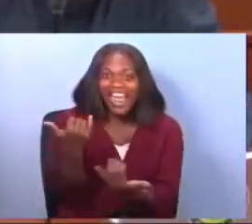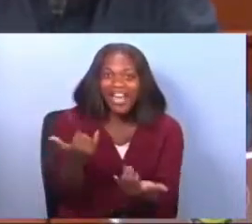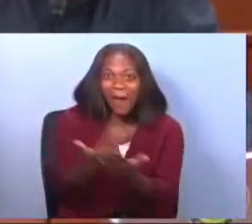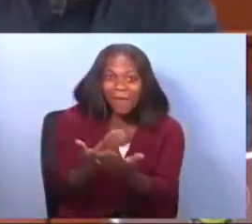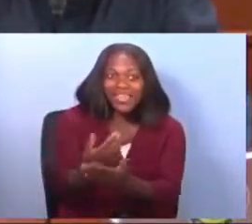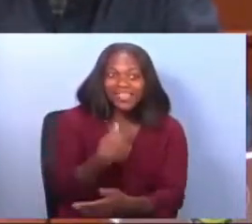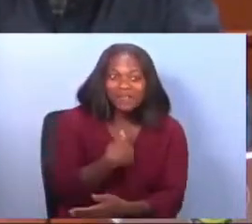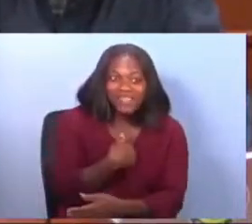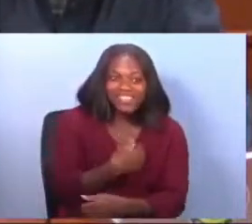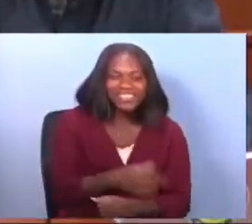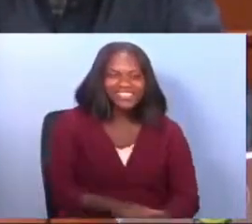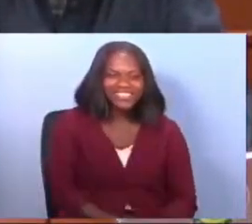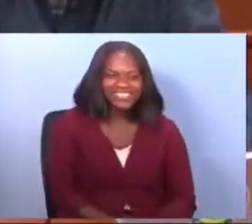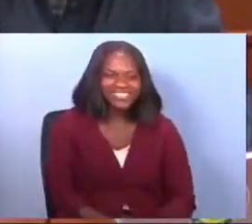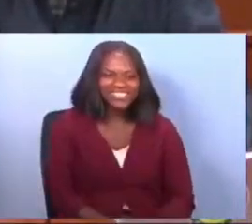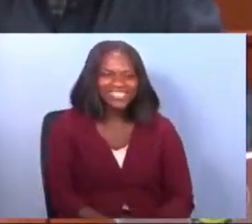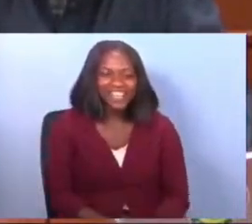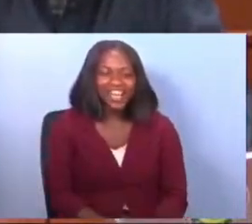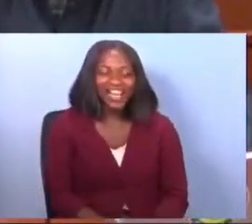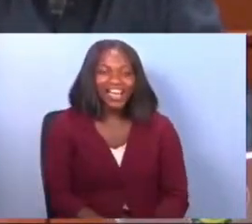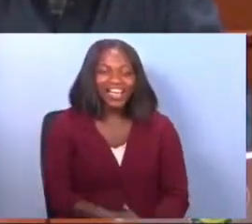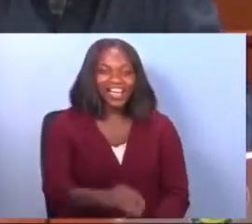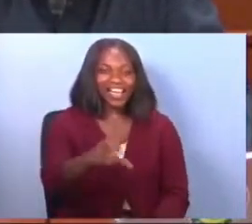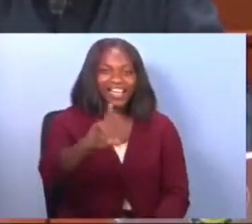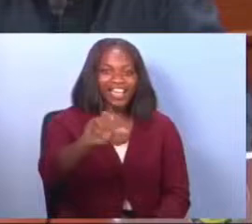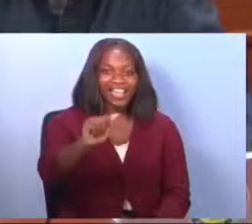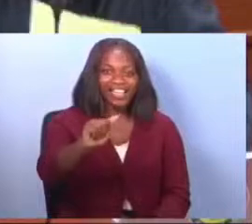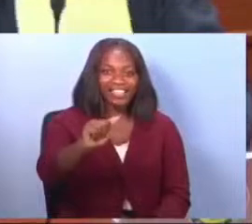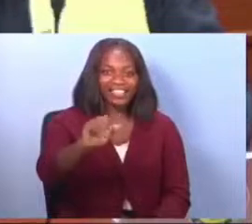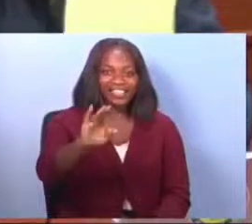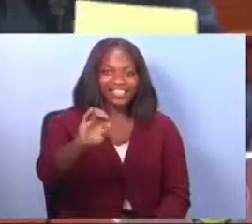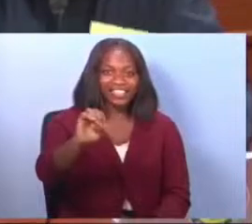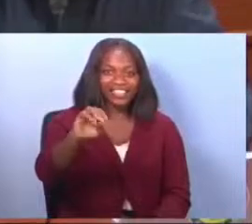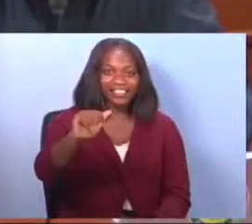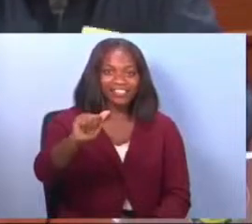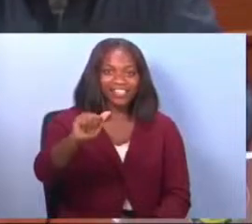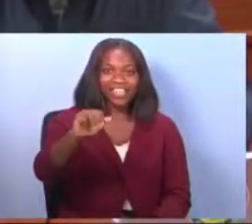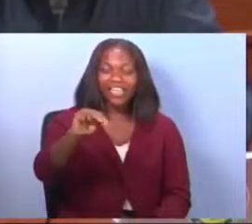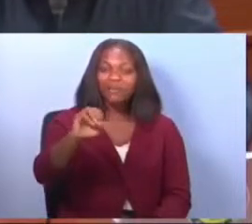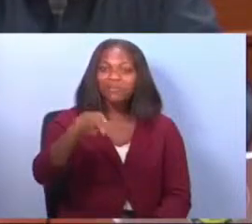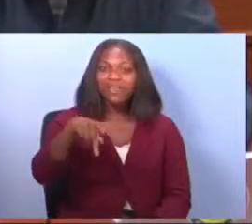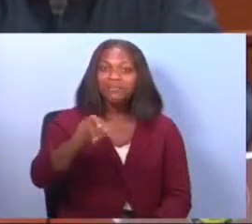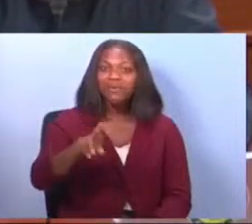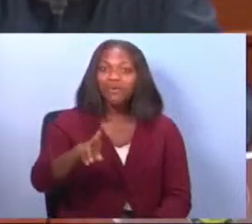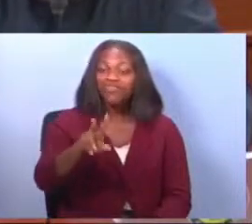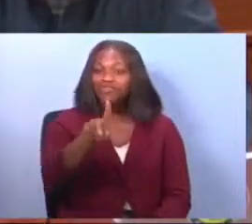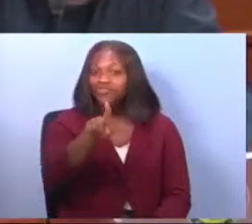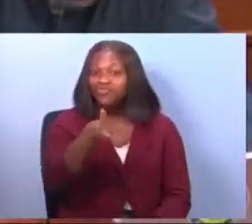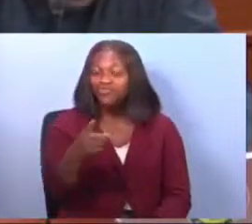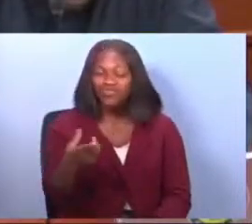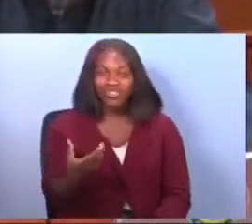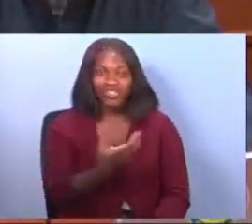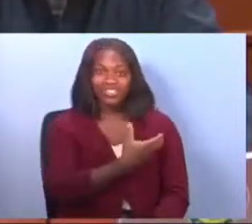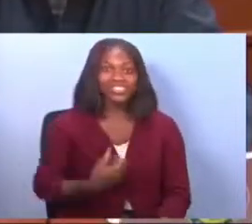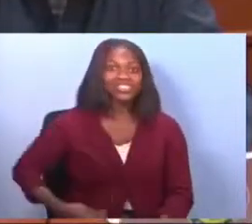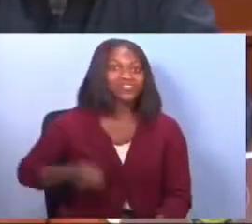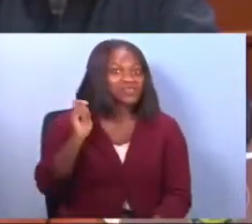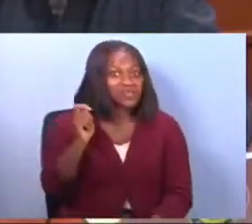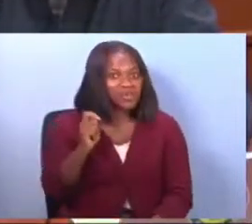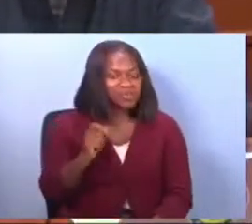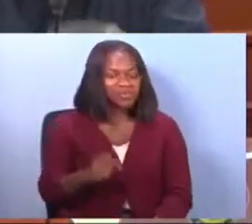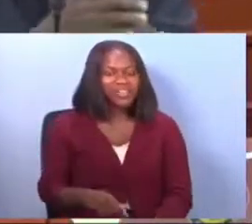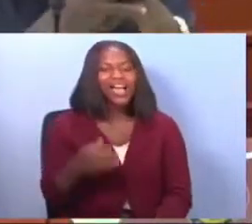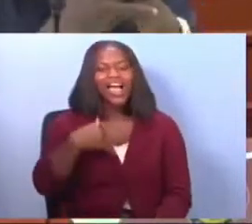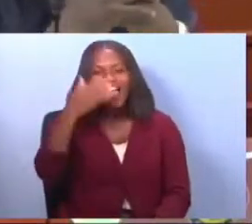Mr. Speaker, the firm put the incoming chief whip. You see, you are coming. We know you are coming. Mr. Speaker, Kwame is begging